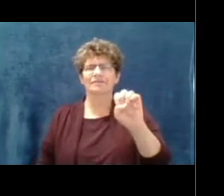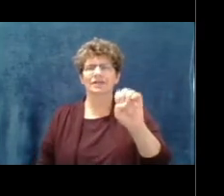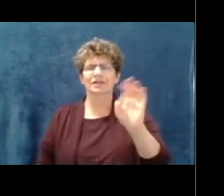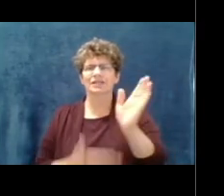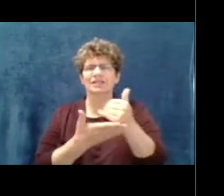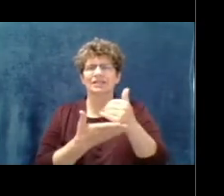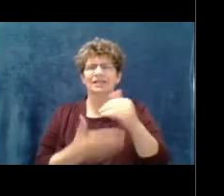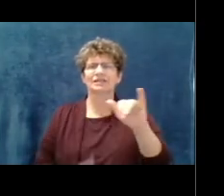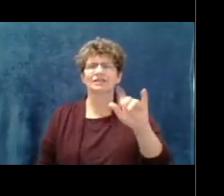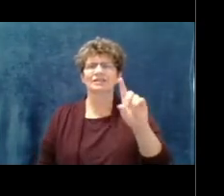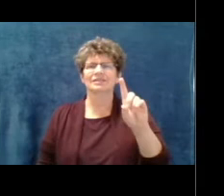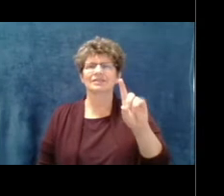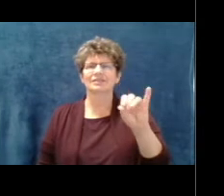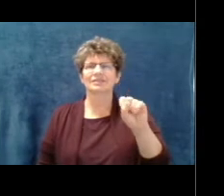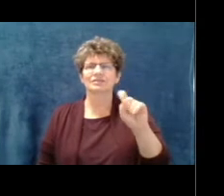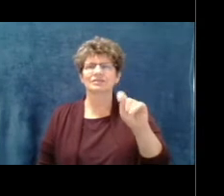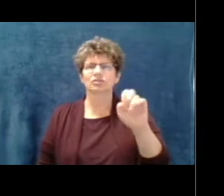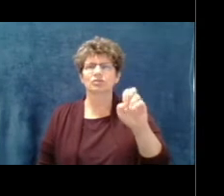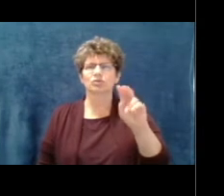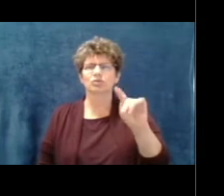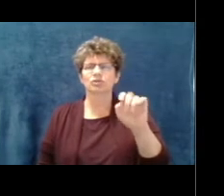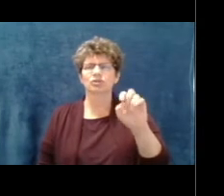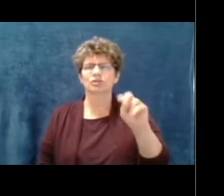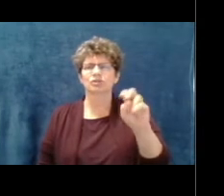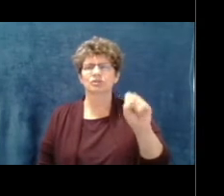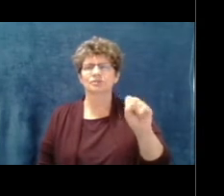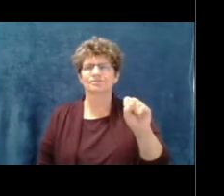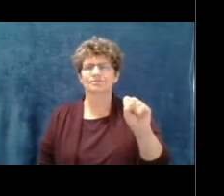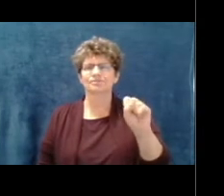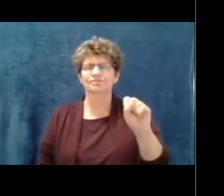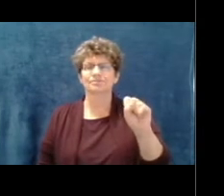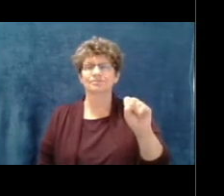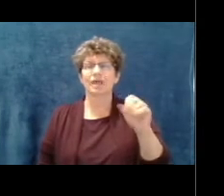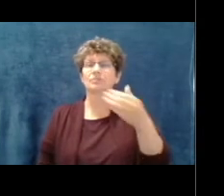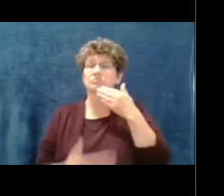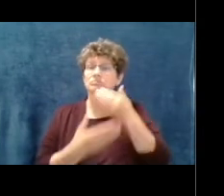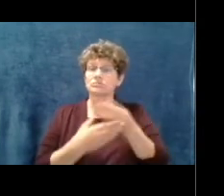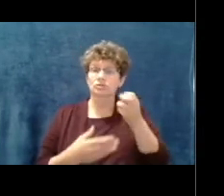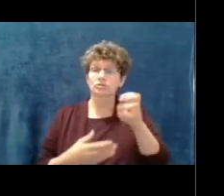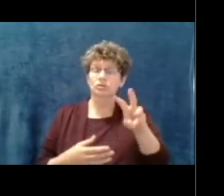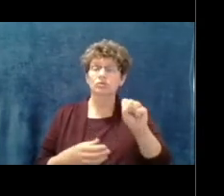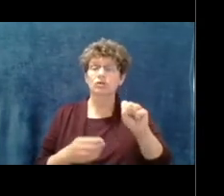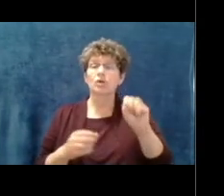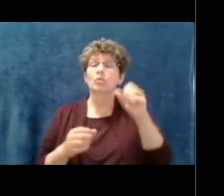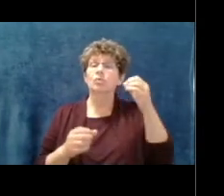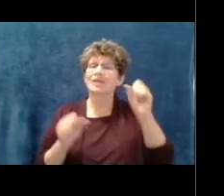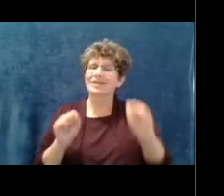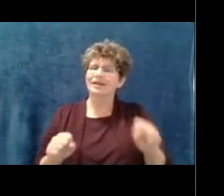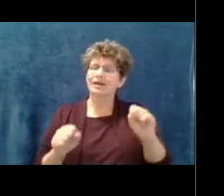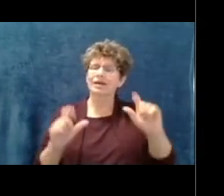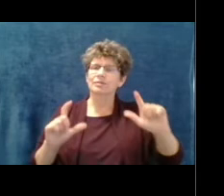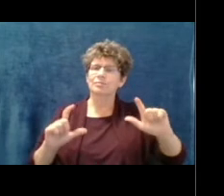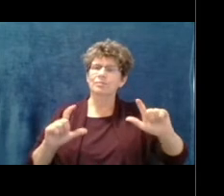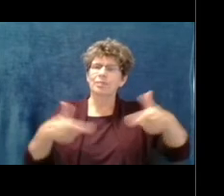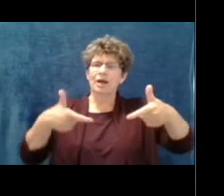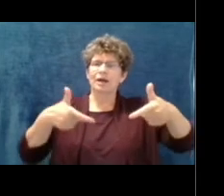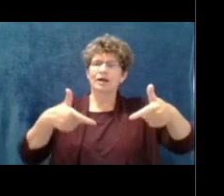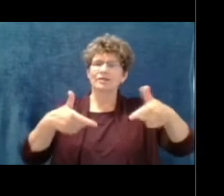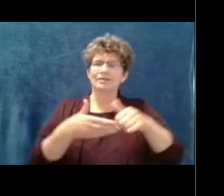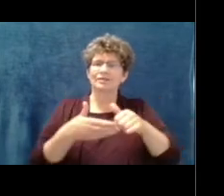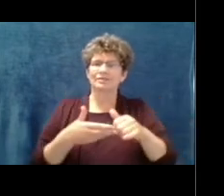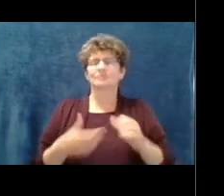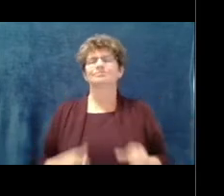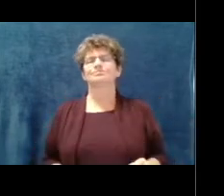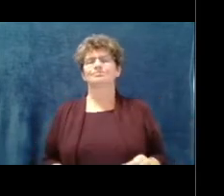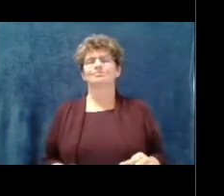down and use these same principles to help people to live better lives and to get out of depression. And so say you're walking down the